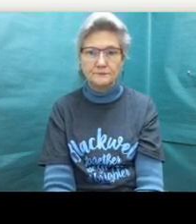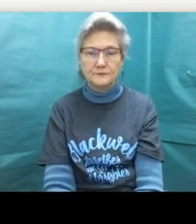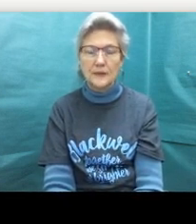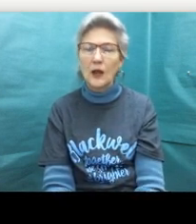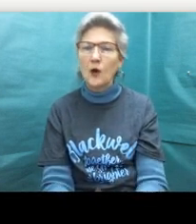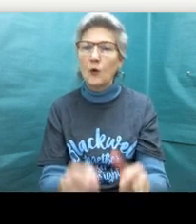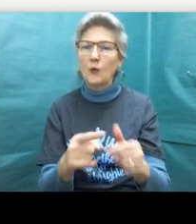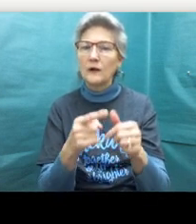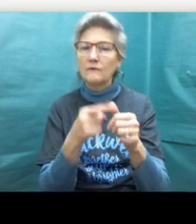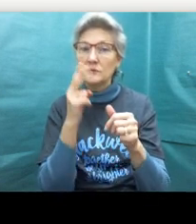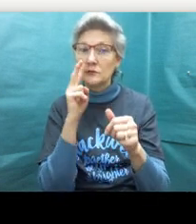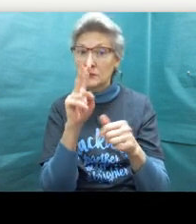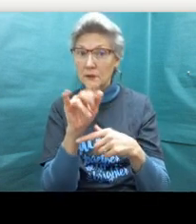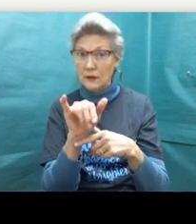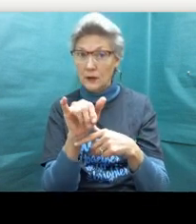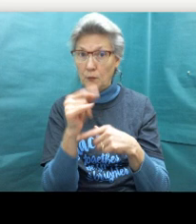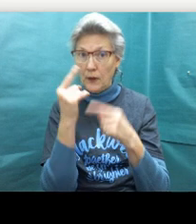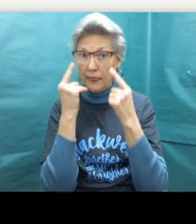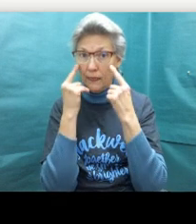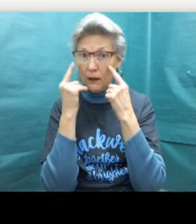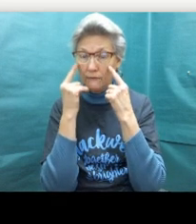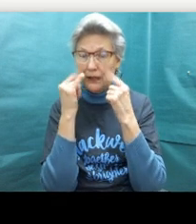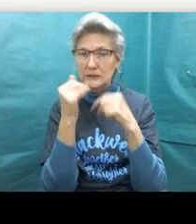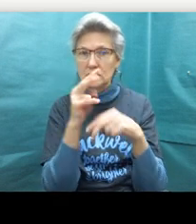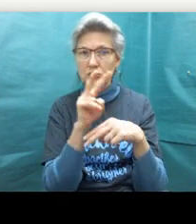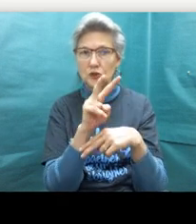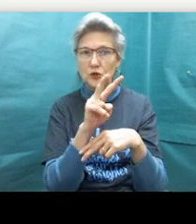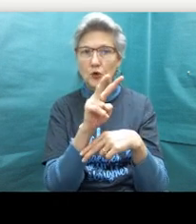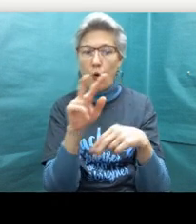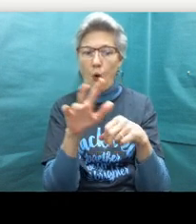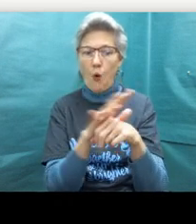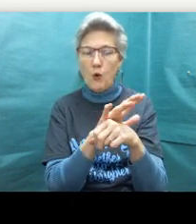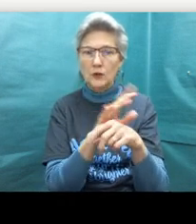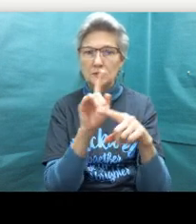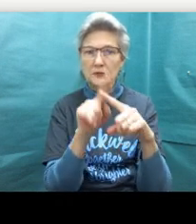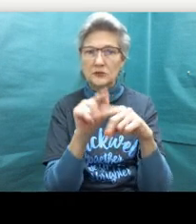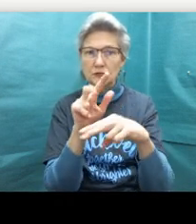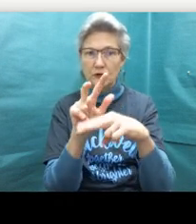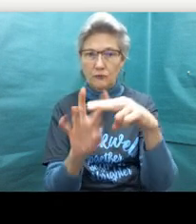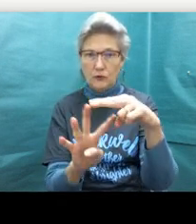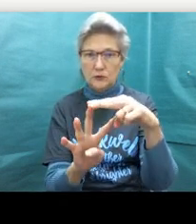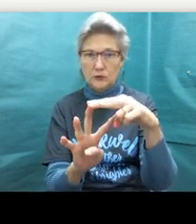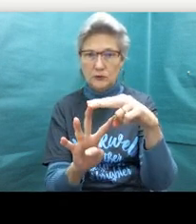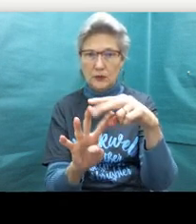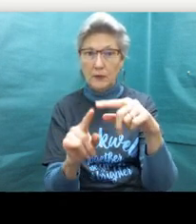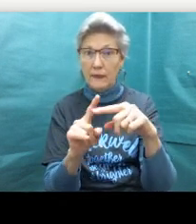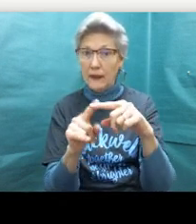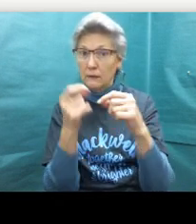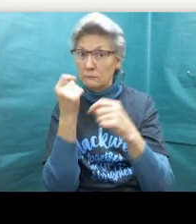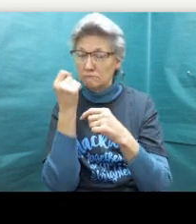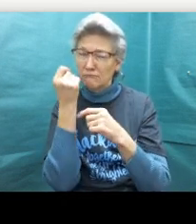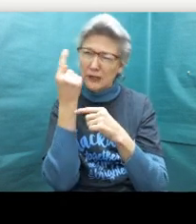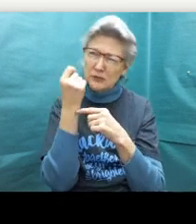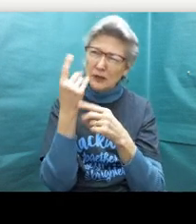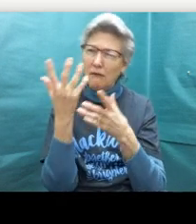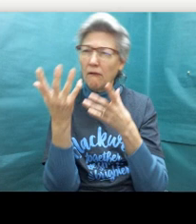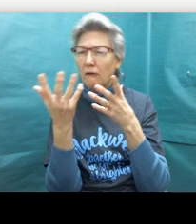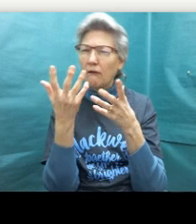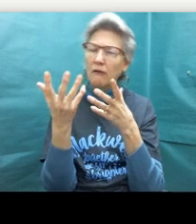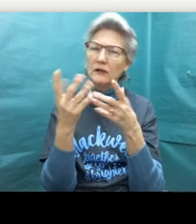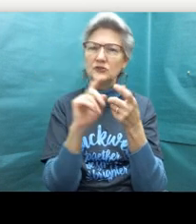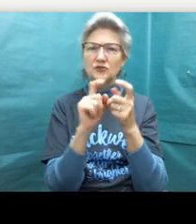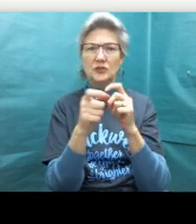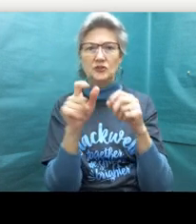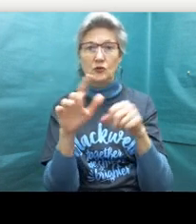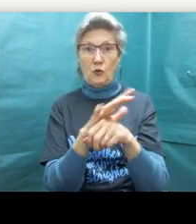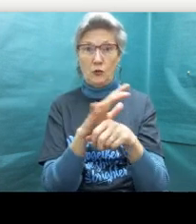When we first looked at this, we thought of it as 2 wholes plus 3/4. But then we realized, let's take our whole and